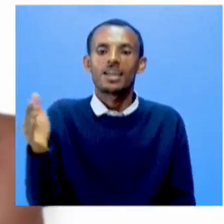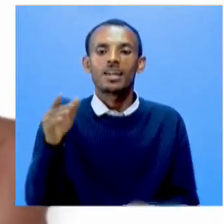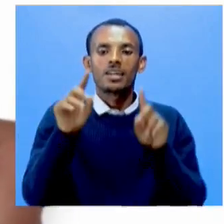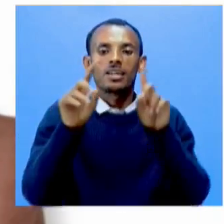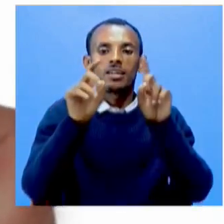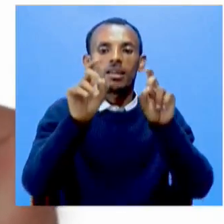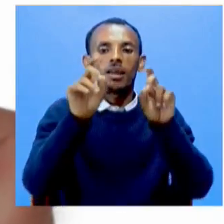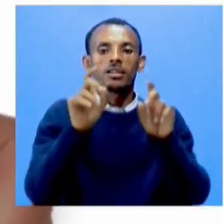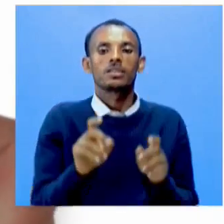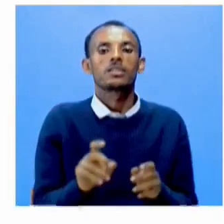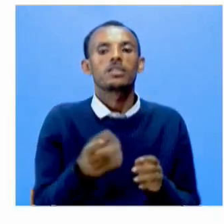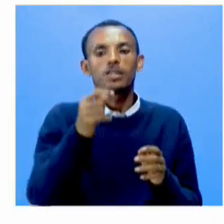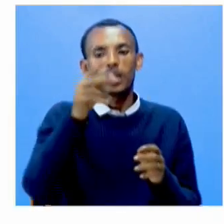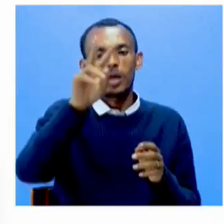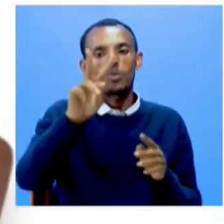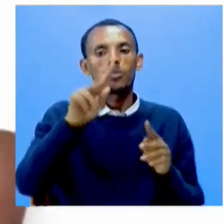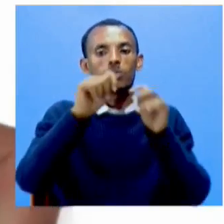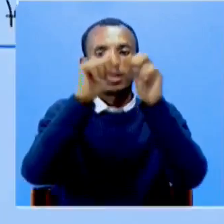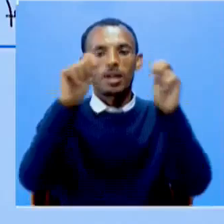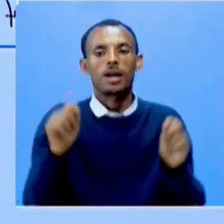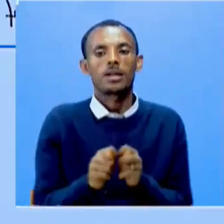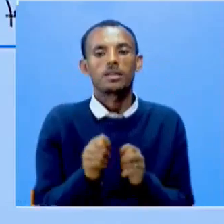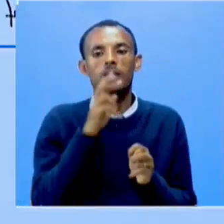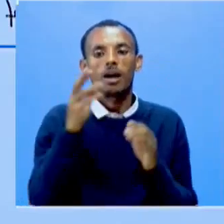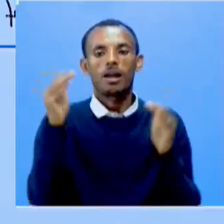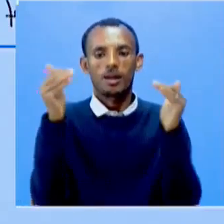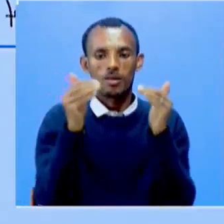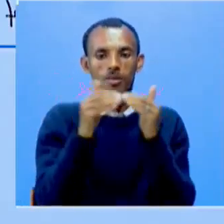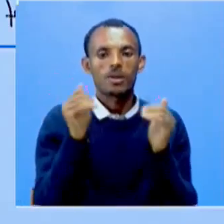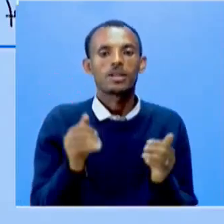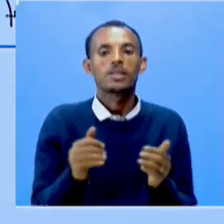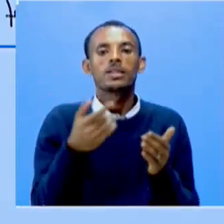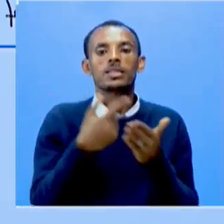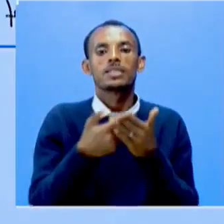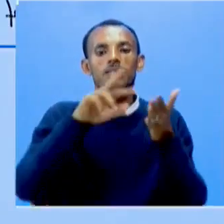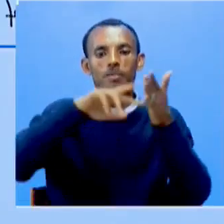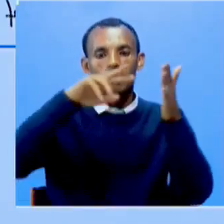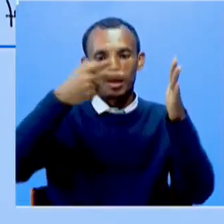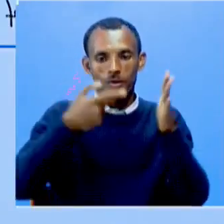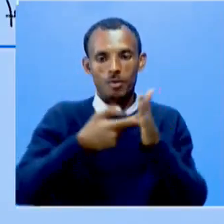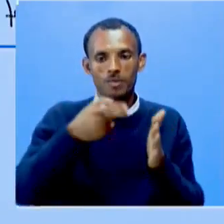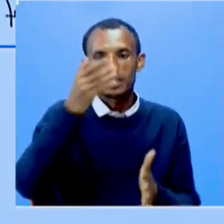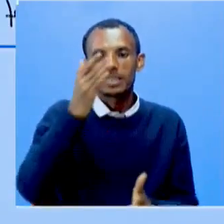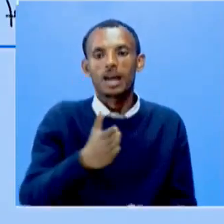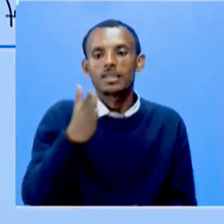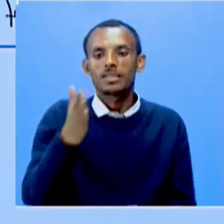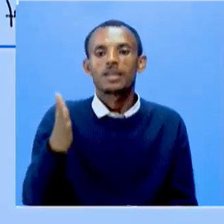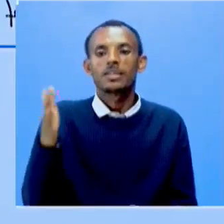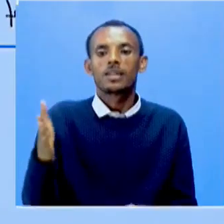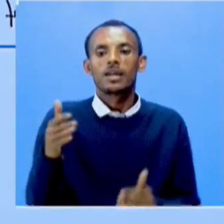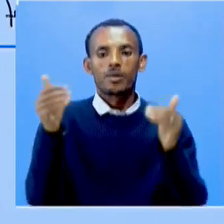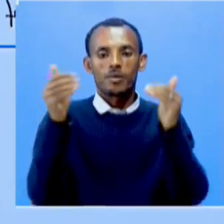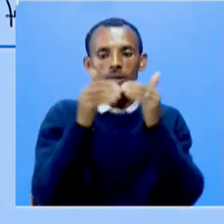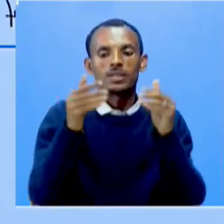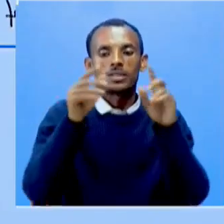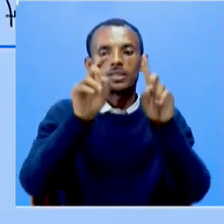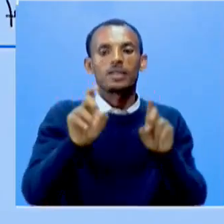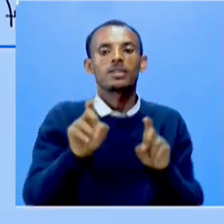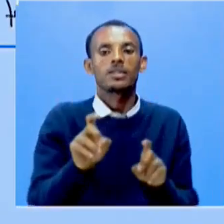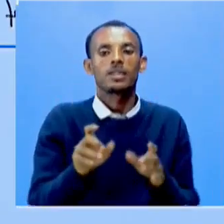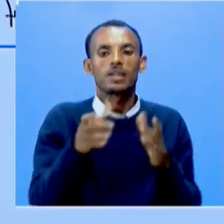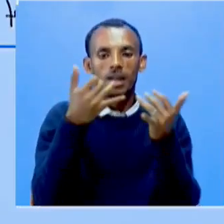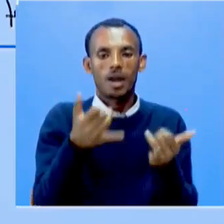test the two triangles are congruent. This is the meaning of side congruency test.